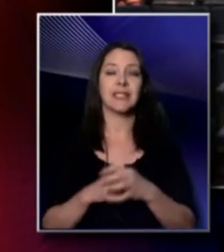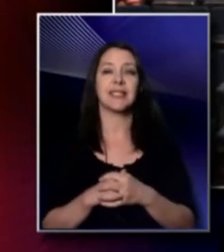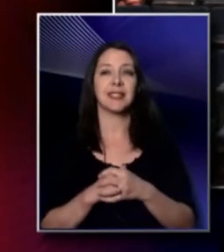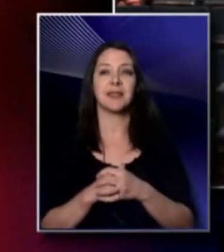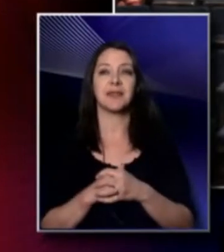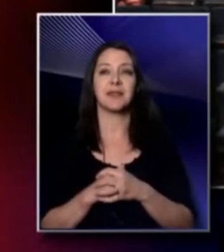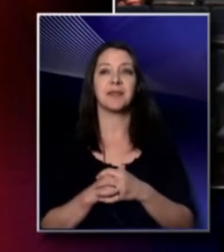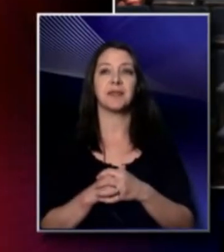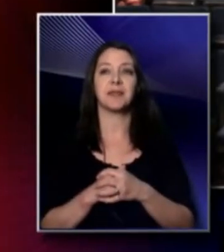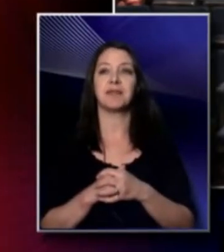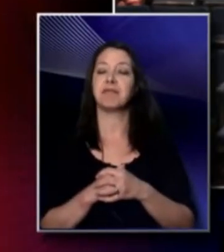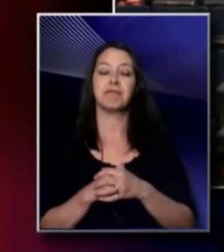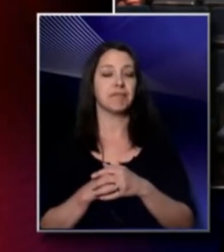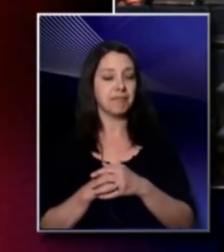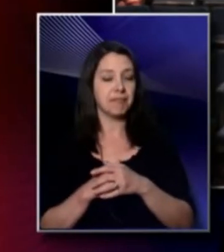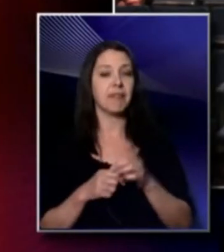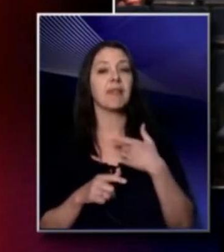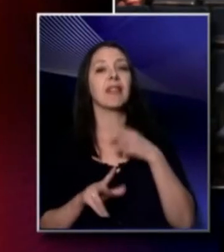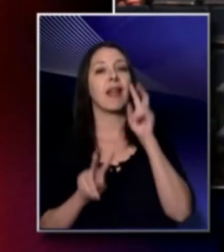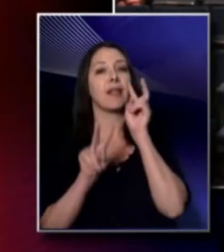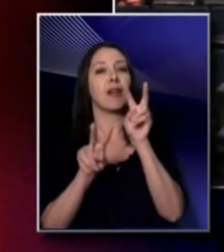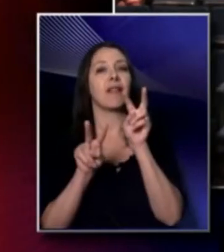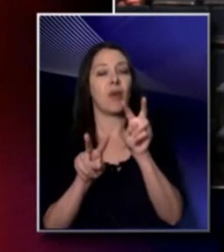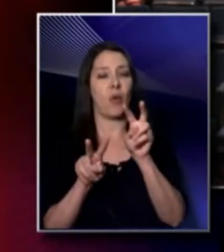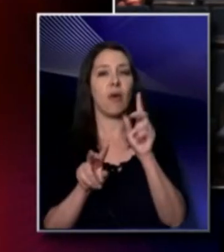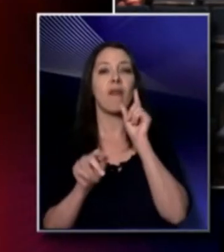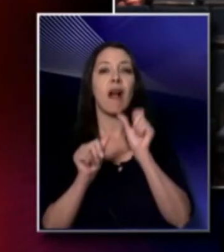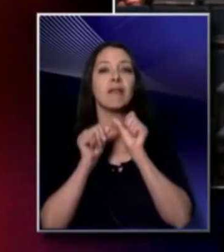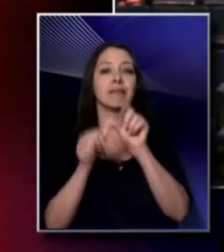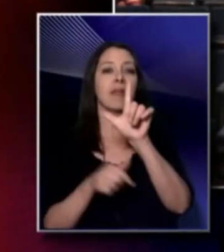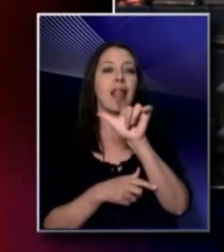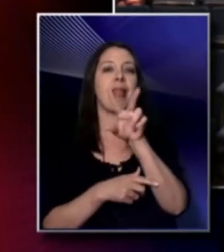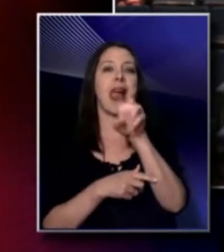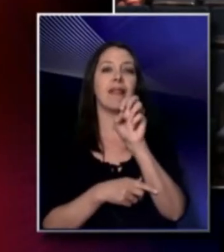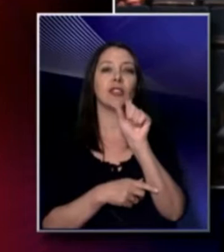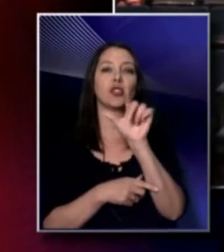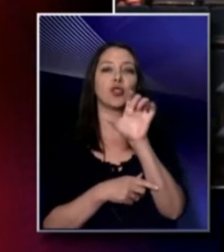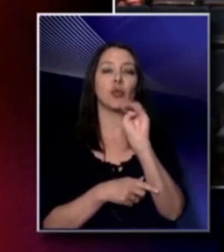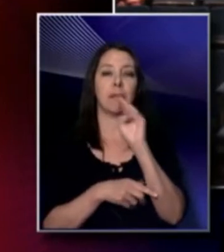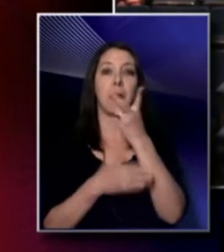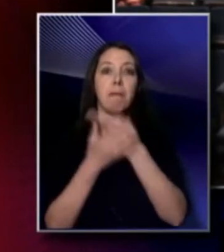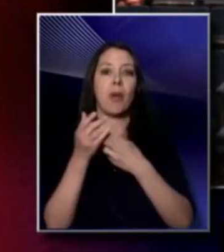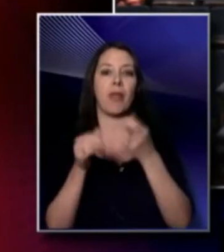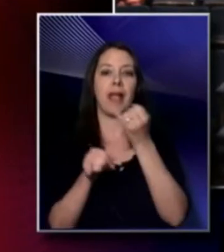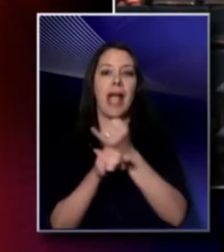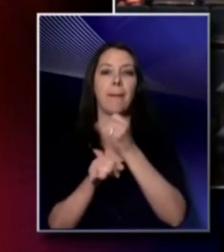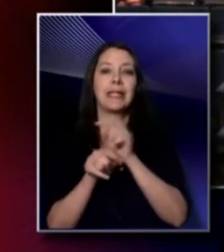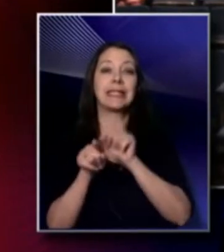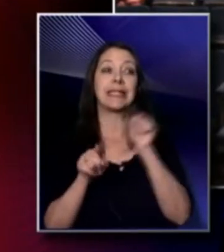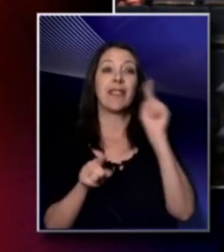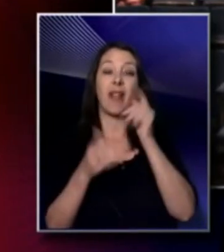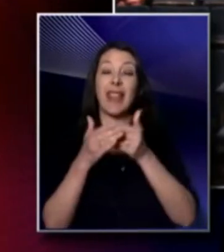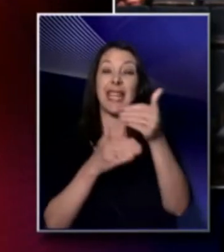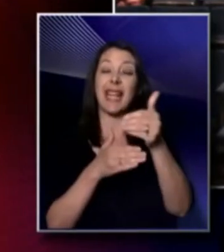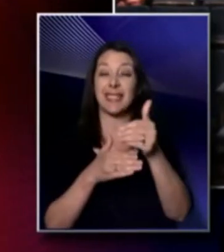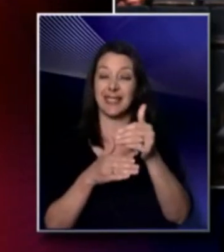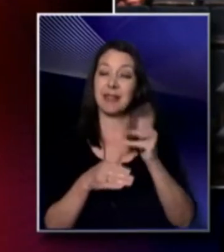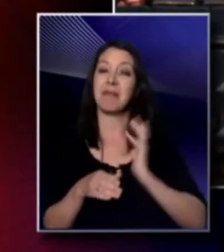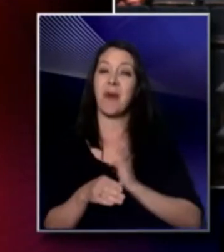No, I just say we look forward to the ability to live stream between the two campuses at the next board meeting. That is going to be very